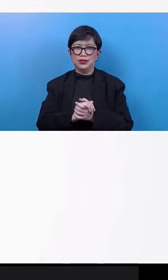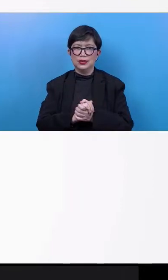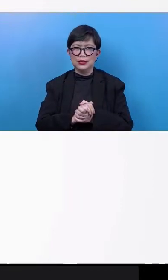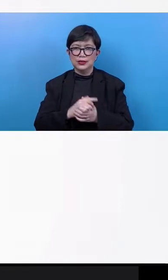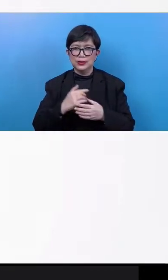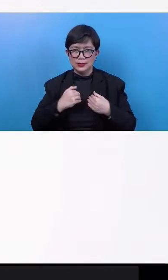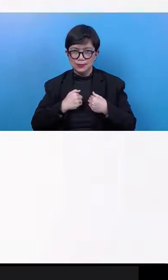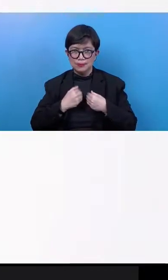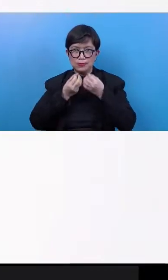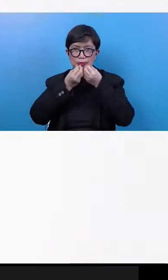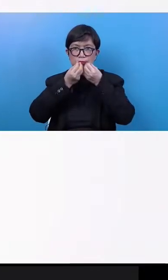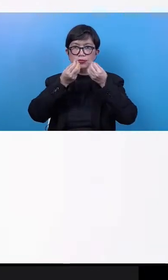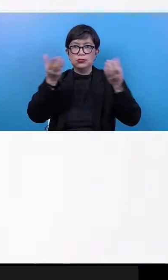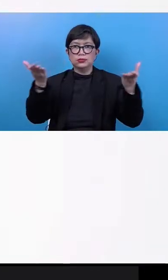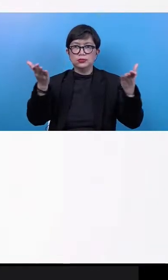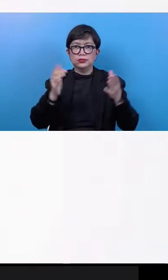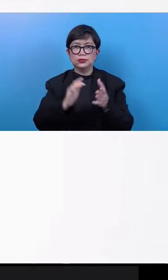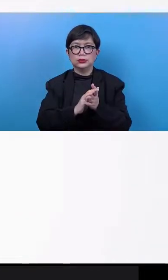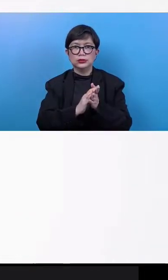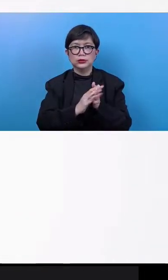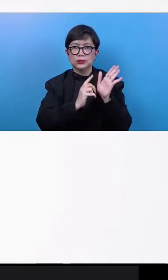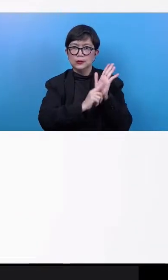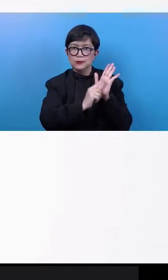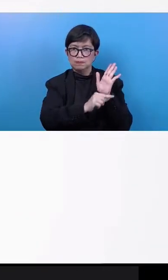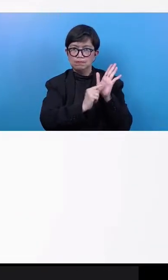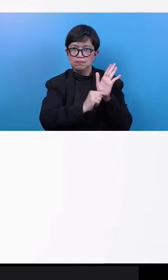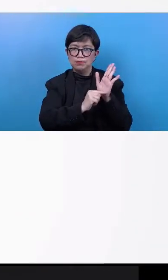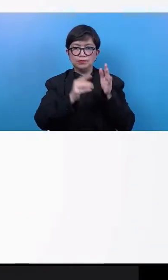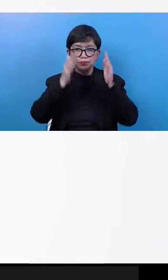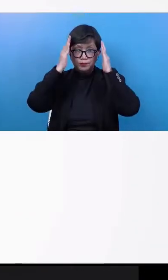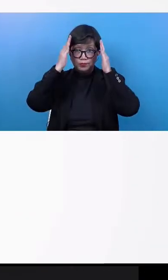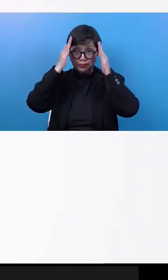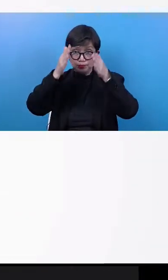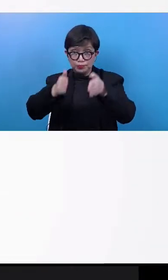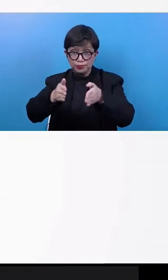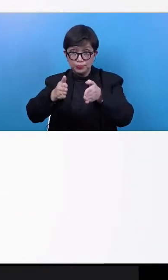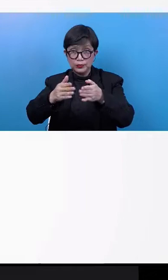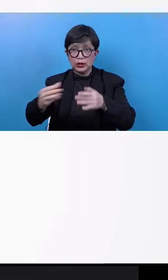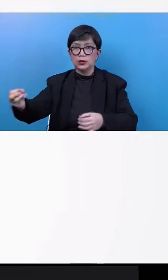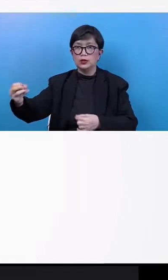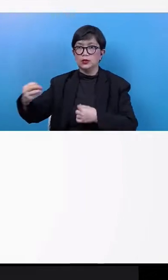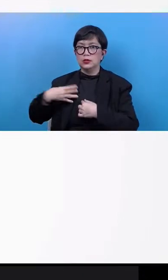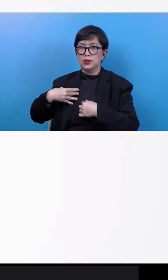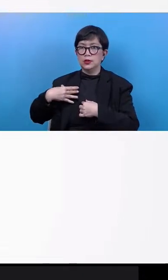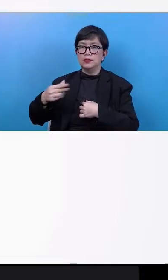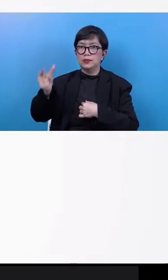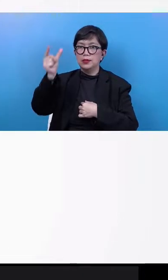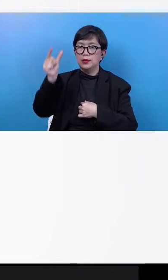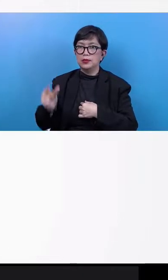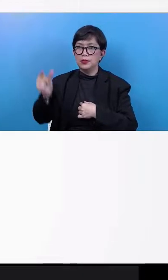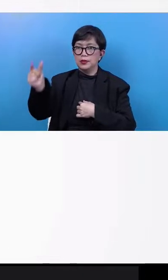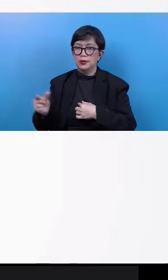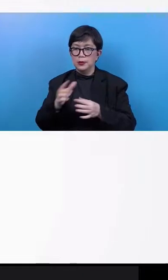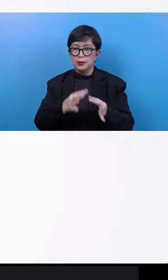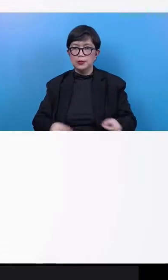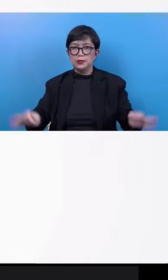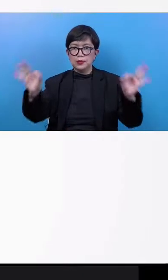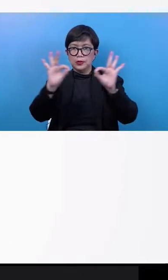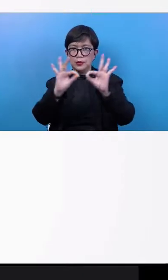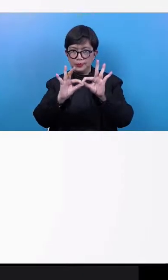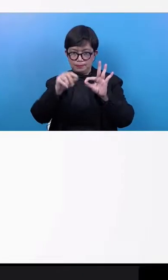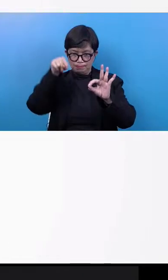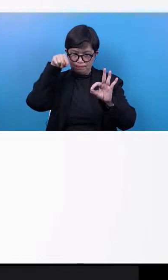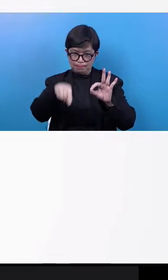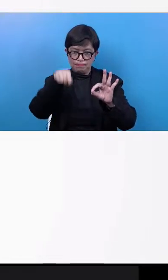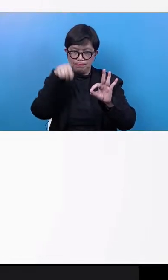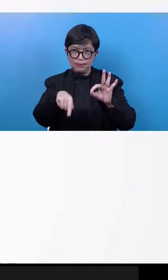was adapted to have a strong focus on human impact. That was one of the key things that was applied when using this